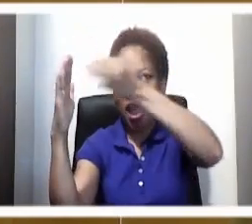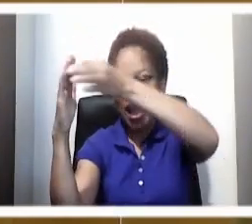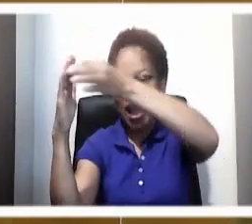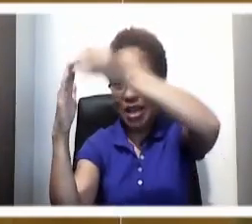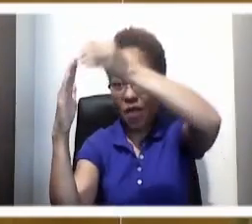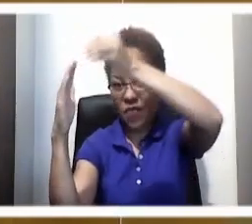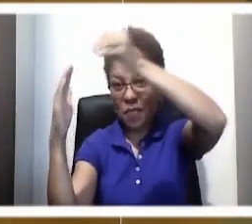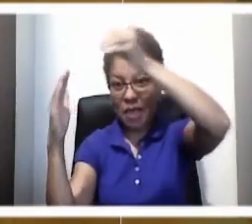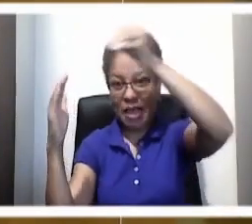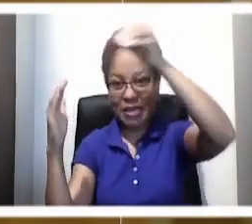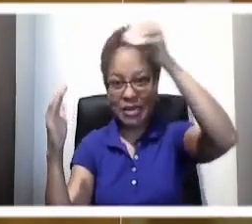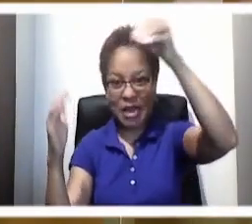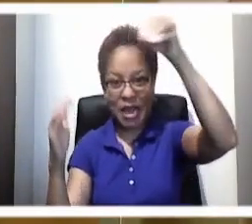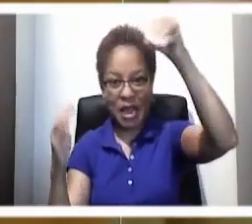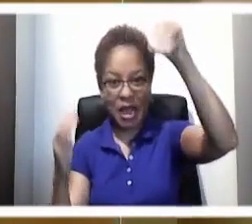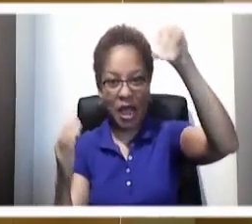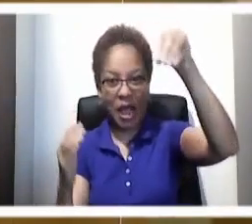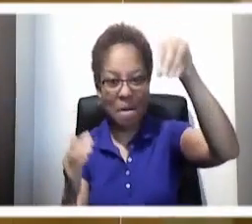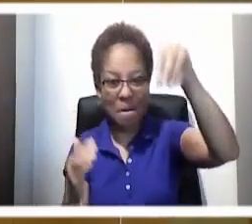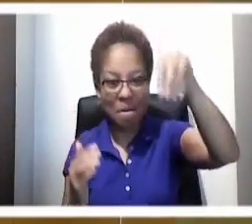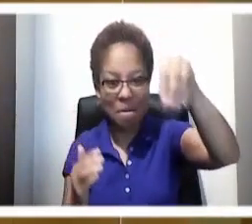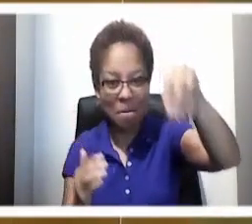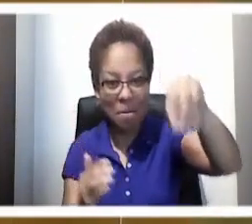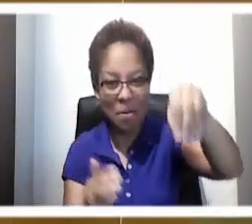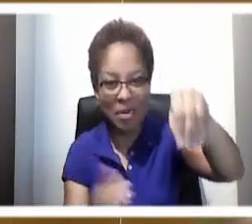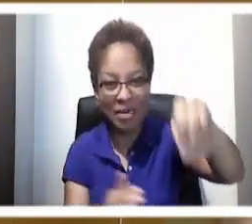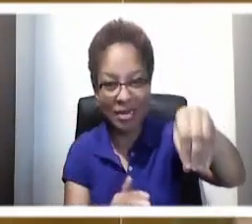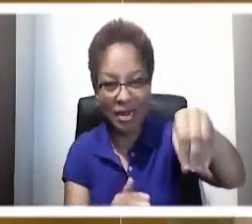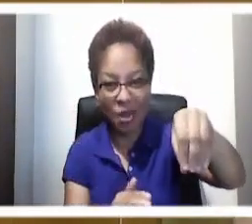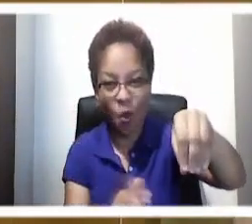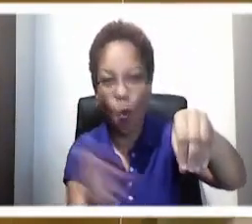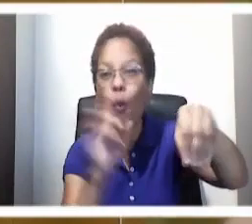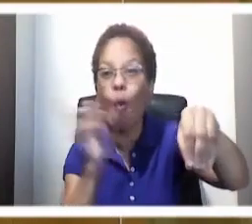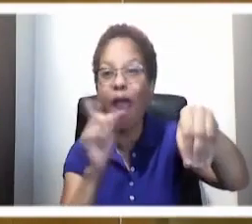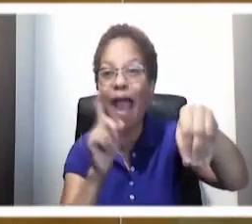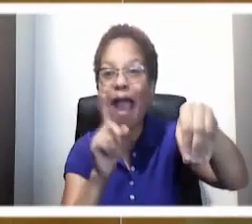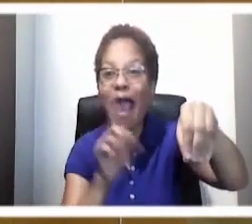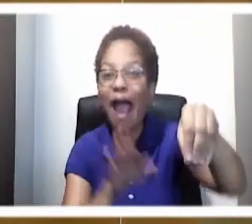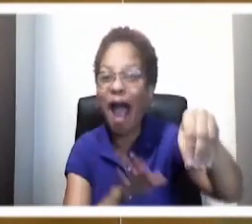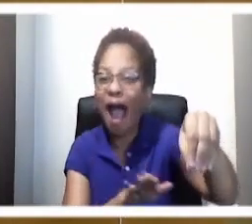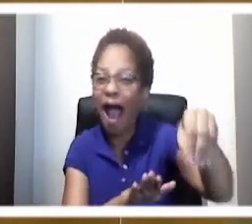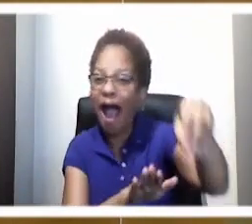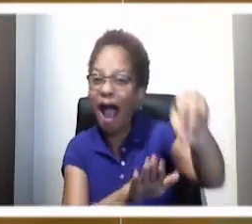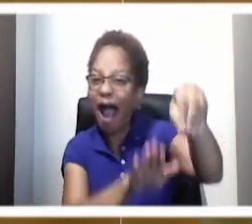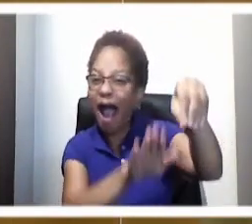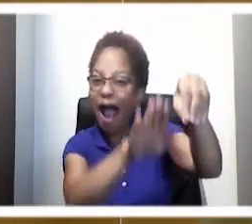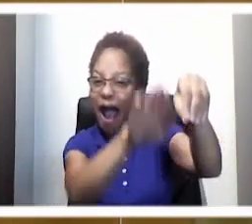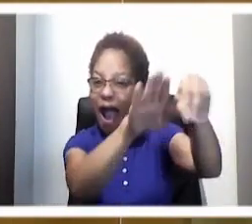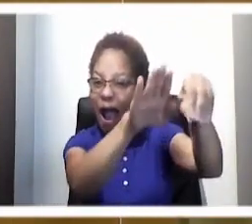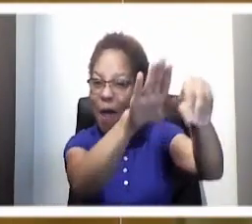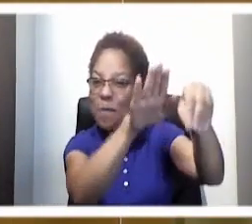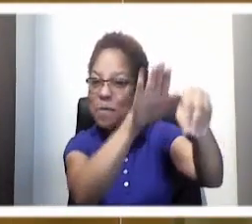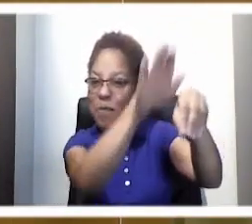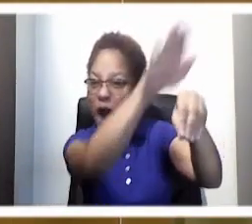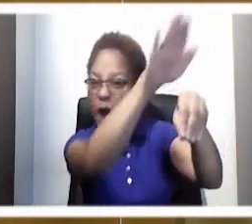off, and he will plant it on a high and lofty mountain, and this little plant